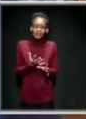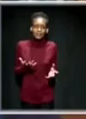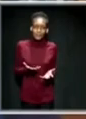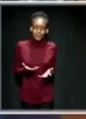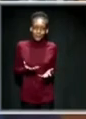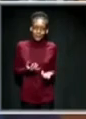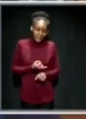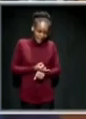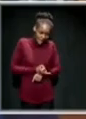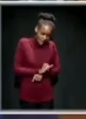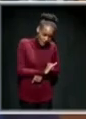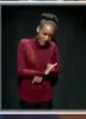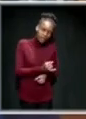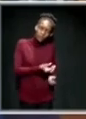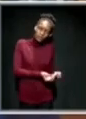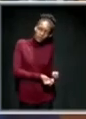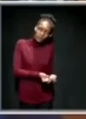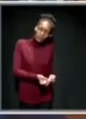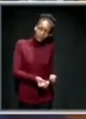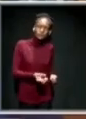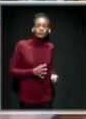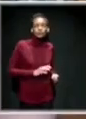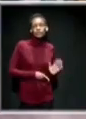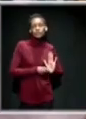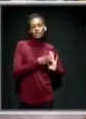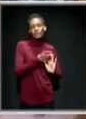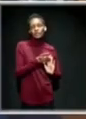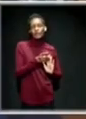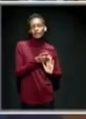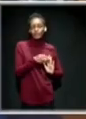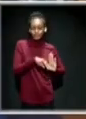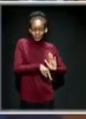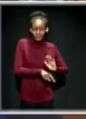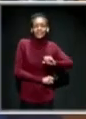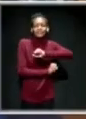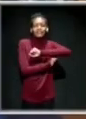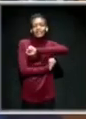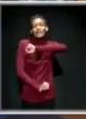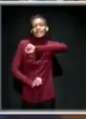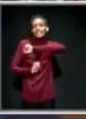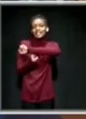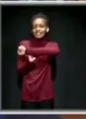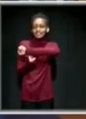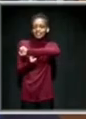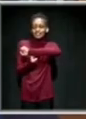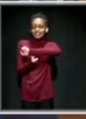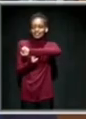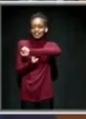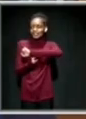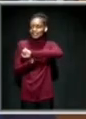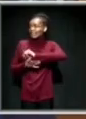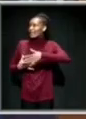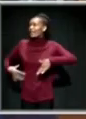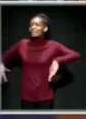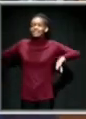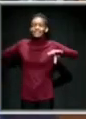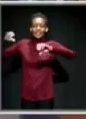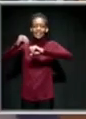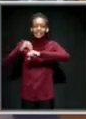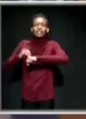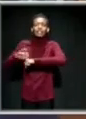early childhood development. That is the foundation of all foundations. Everything else that follows